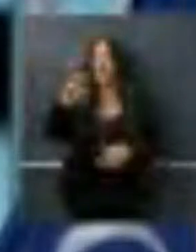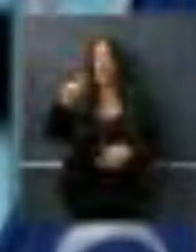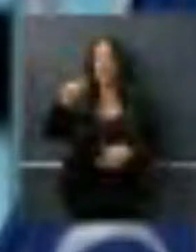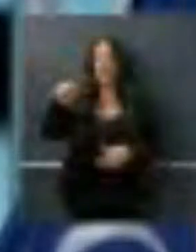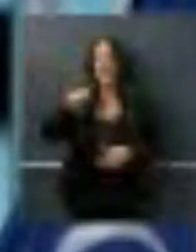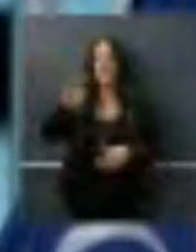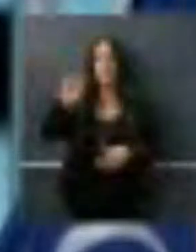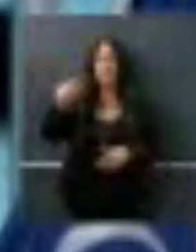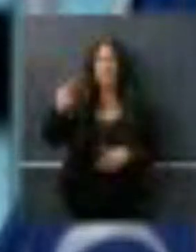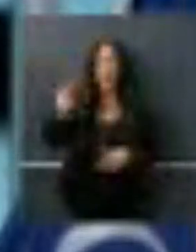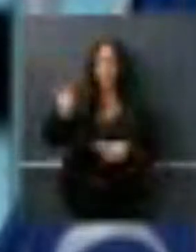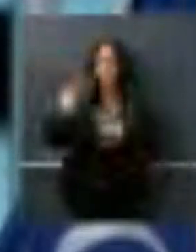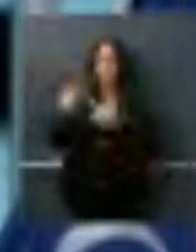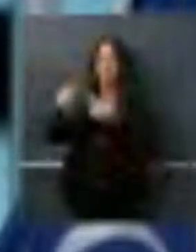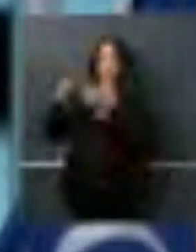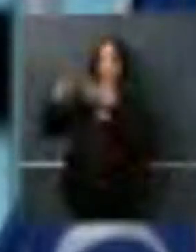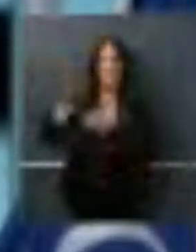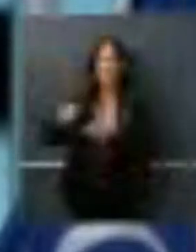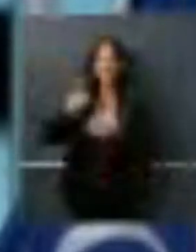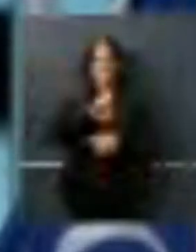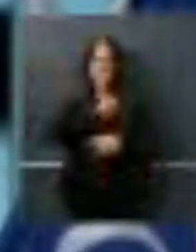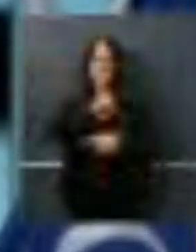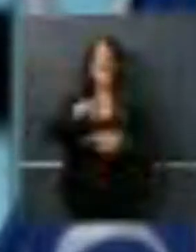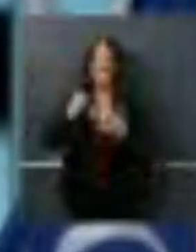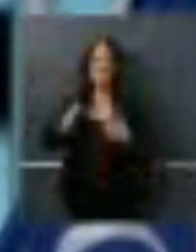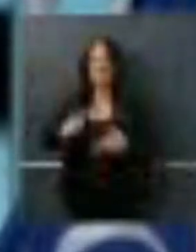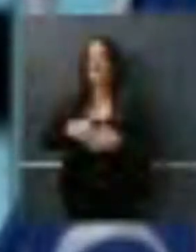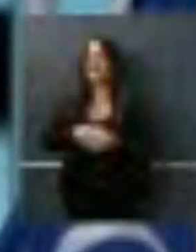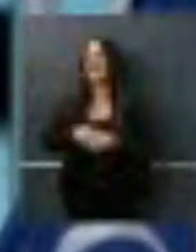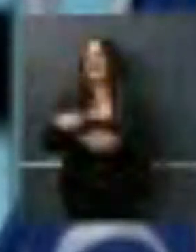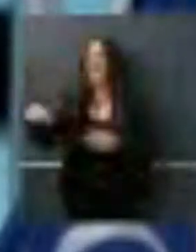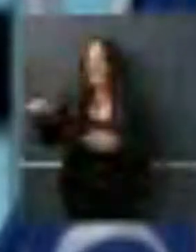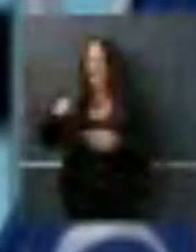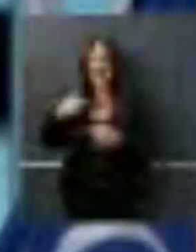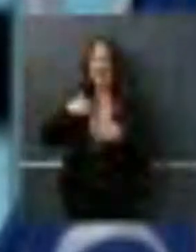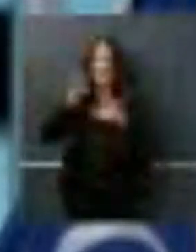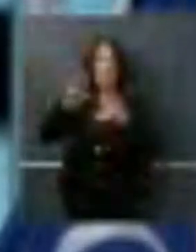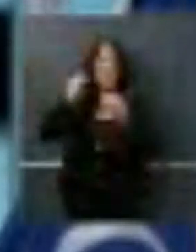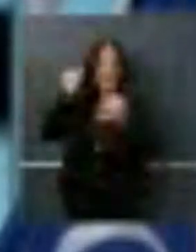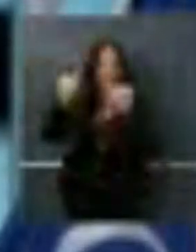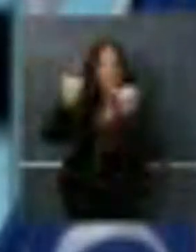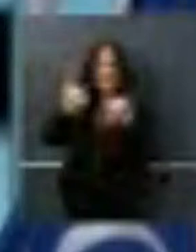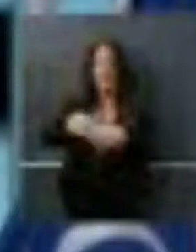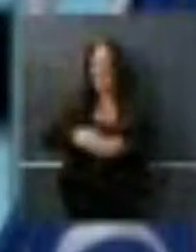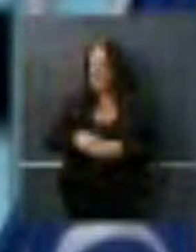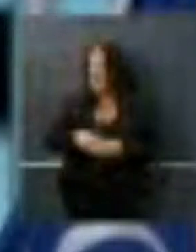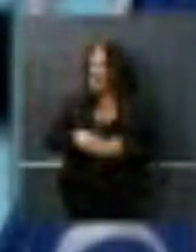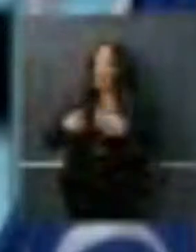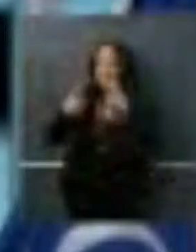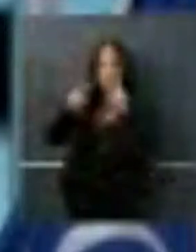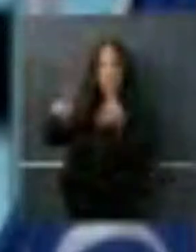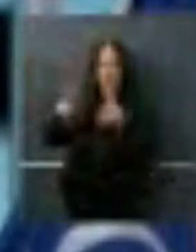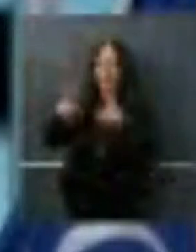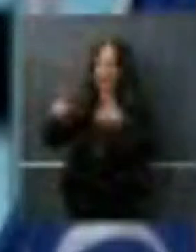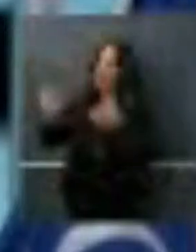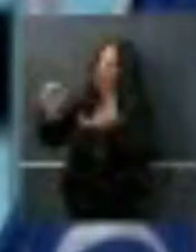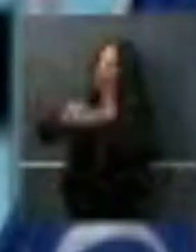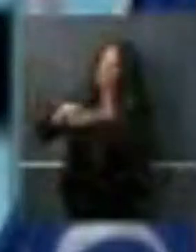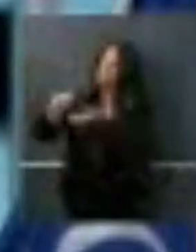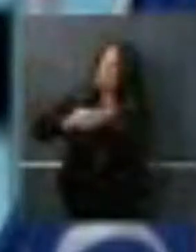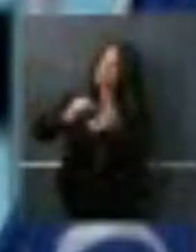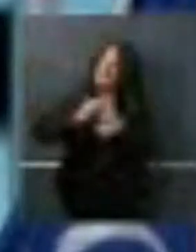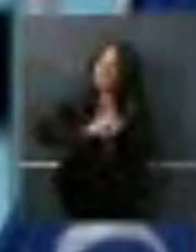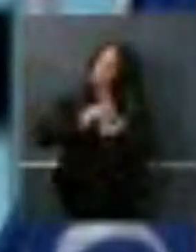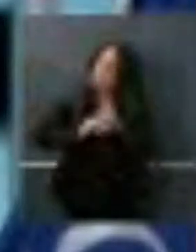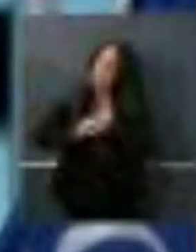wonderful ideas. I really look forward to the partnership as we develop a roadmap to recovery in concert, in